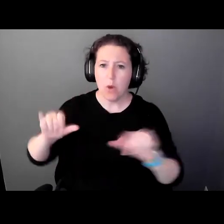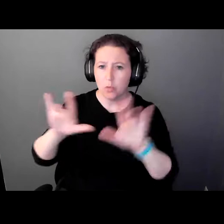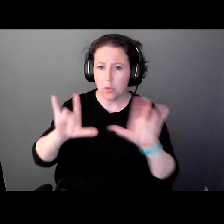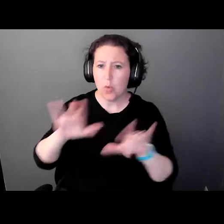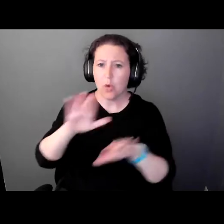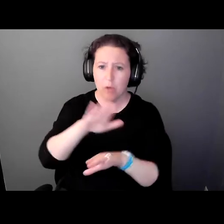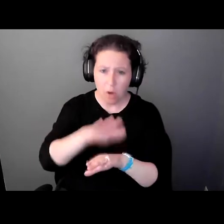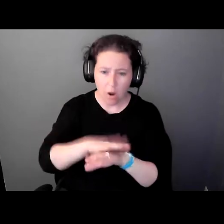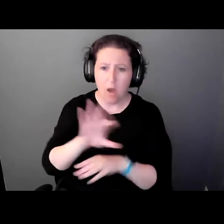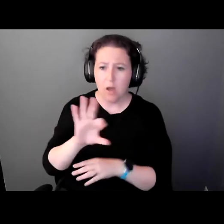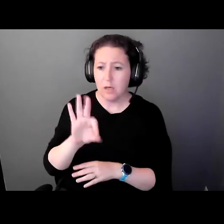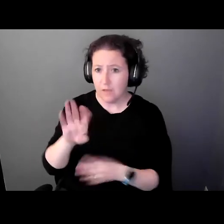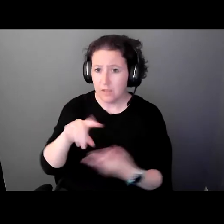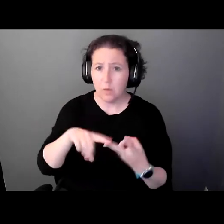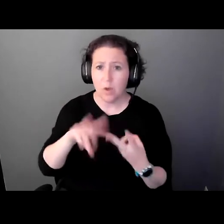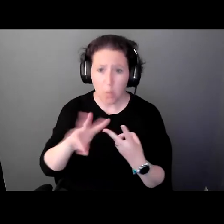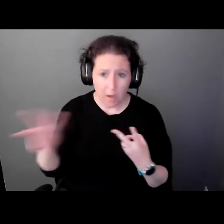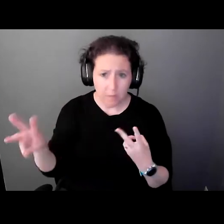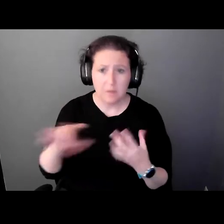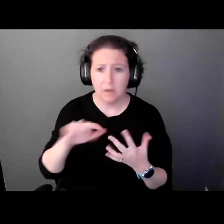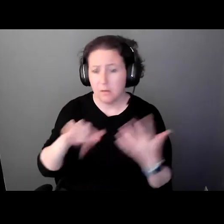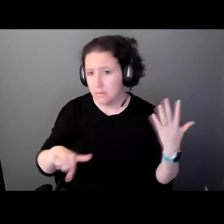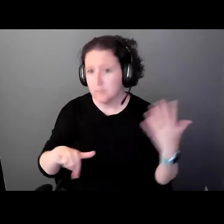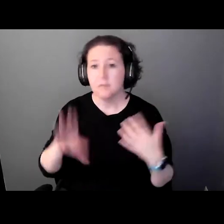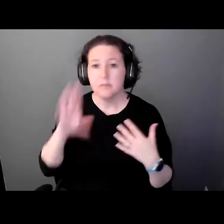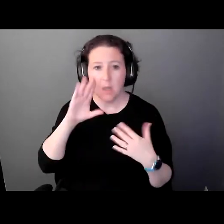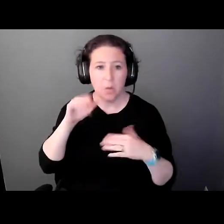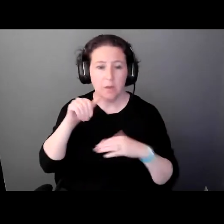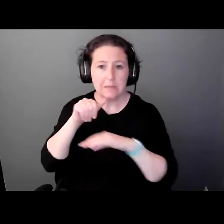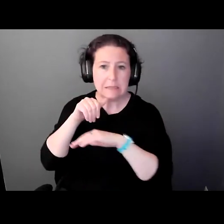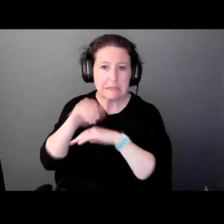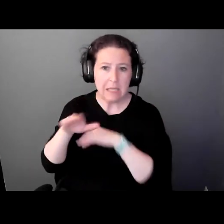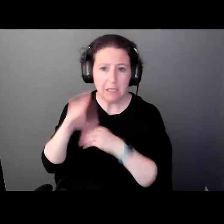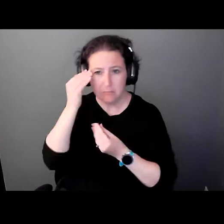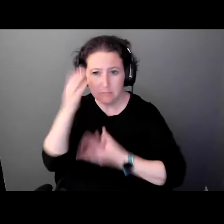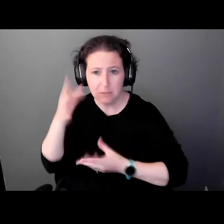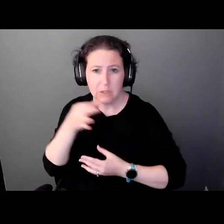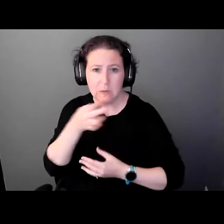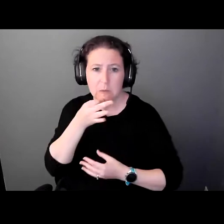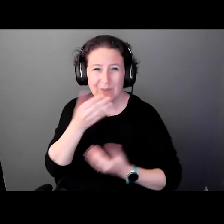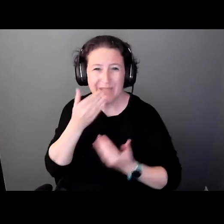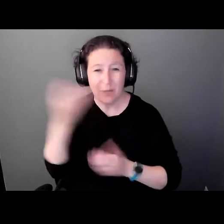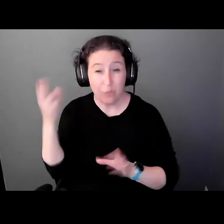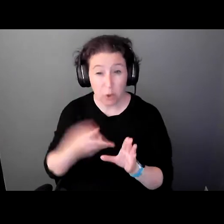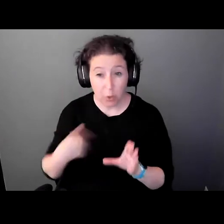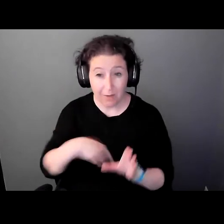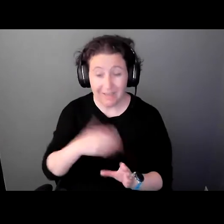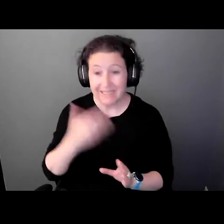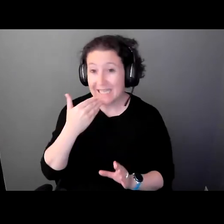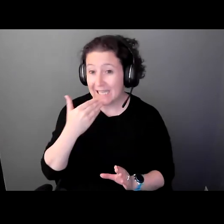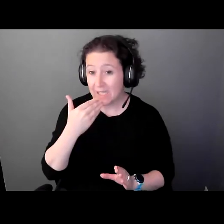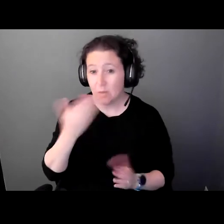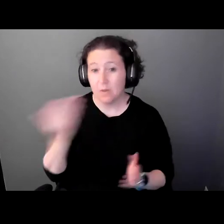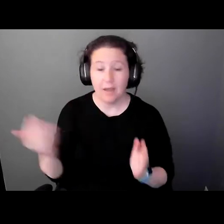our websites, and we will get a press release out to you shortly. Thank you all for being here and for joining us. And again, as